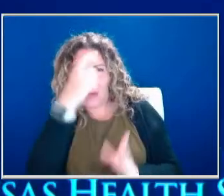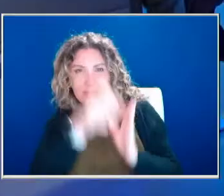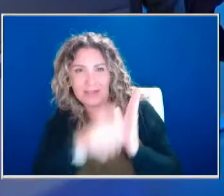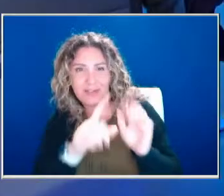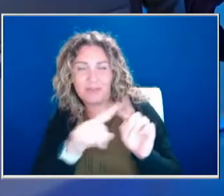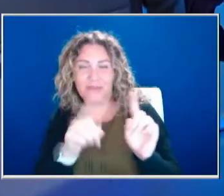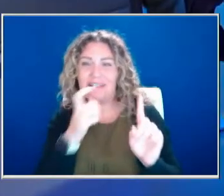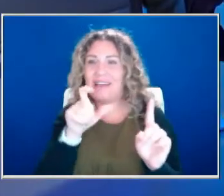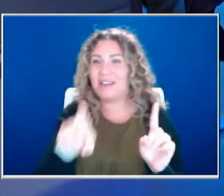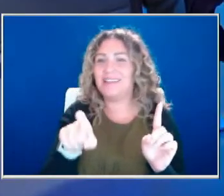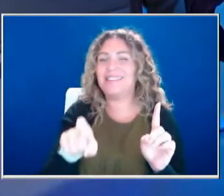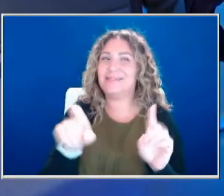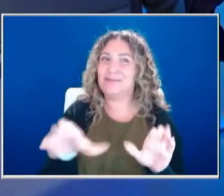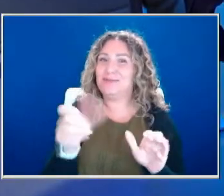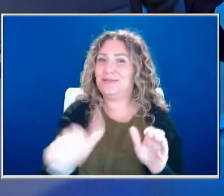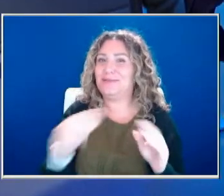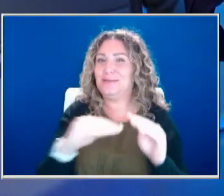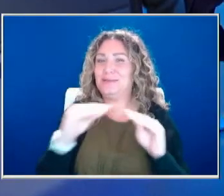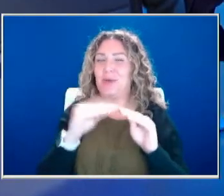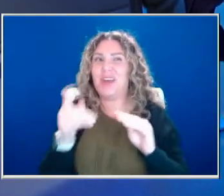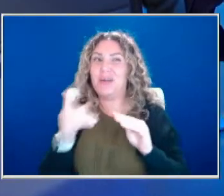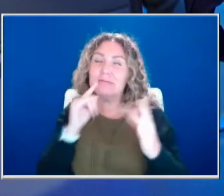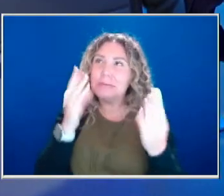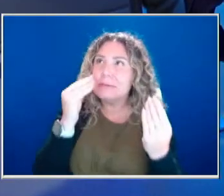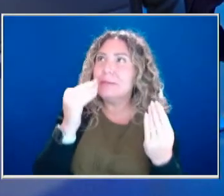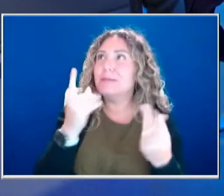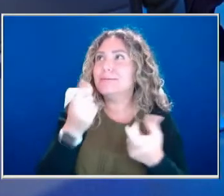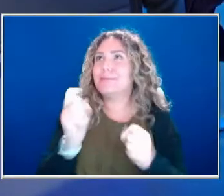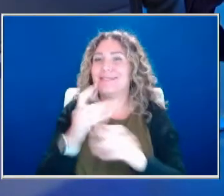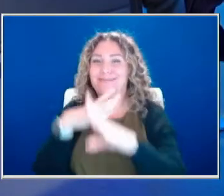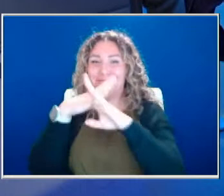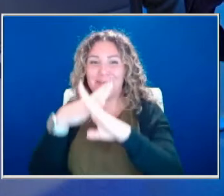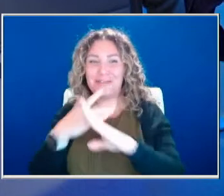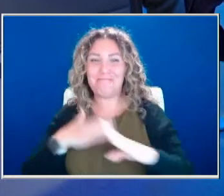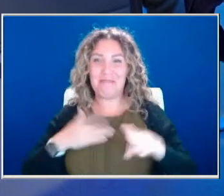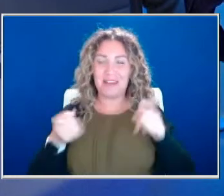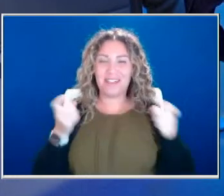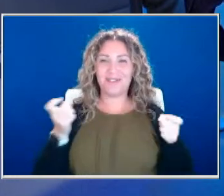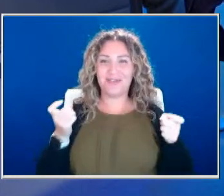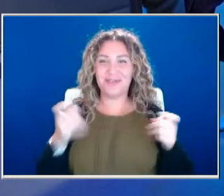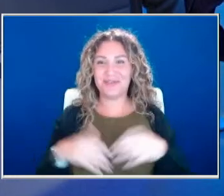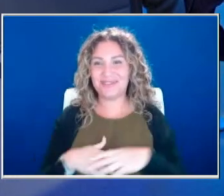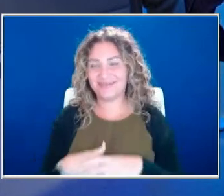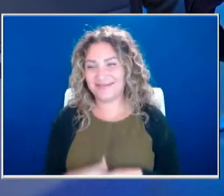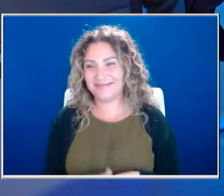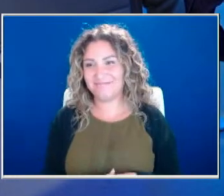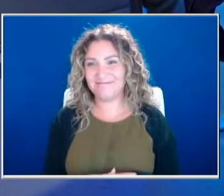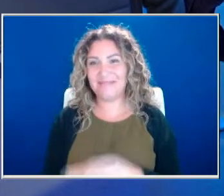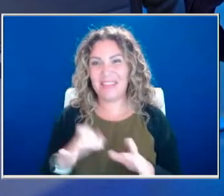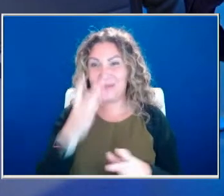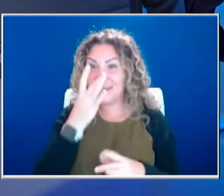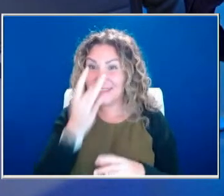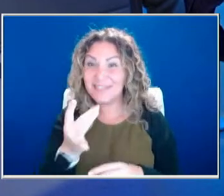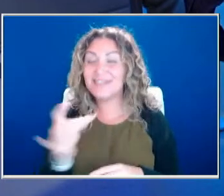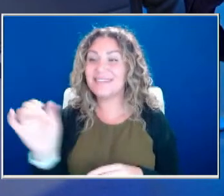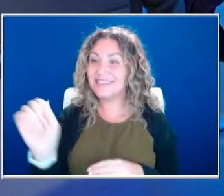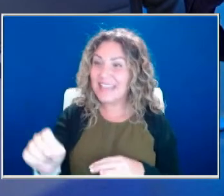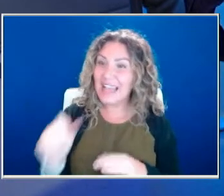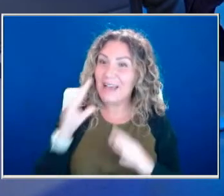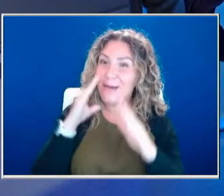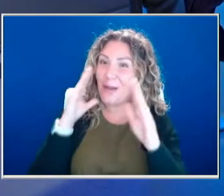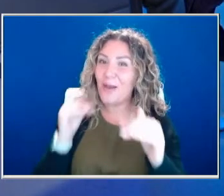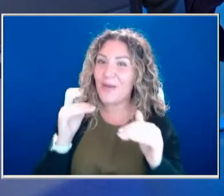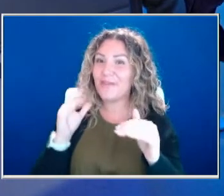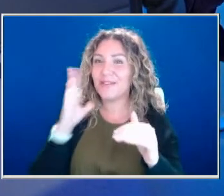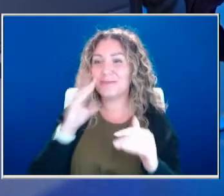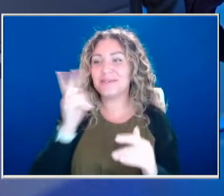anymore. You don't need to do it. He was doing what he thought he could do. Like, hey, this is the control I can take to try to protect myself. That's interesting. Yeah, well, we want to see AJ